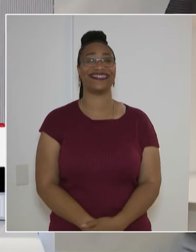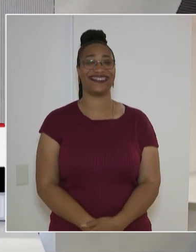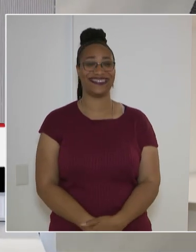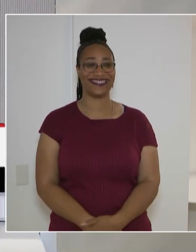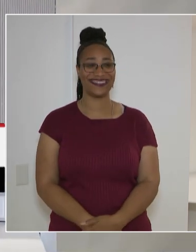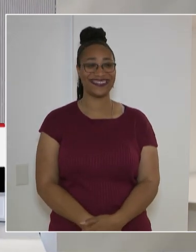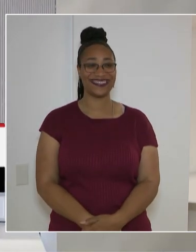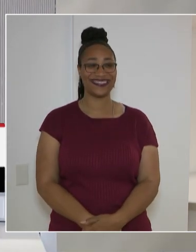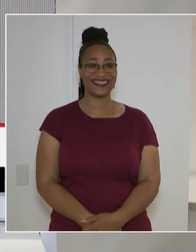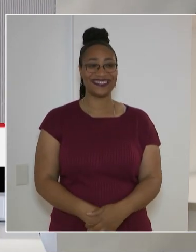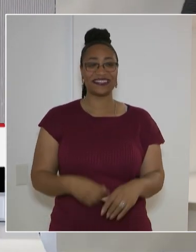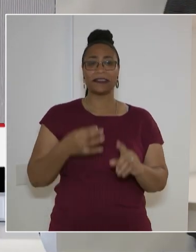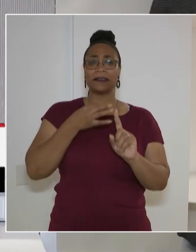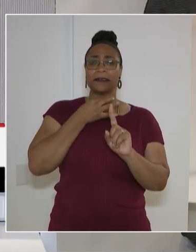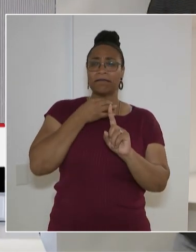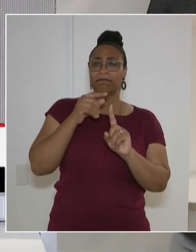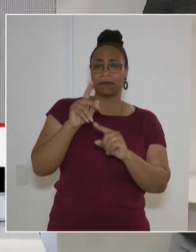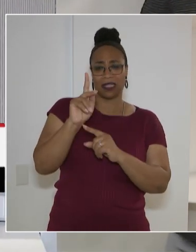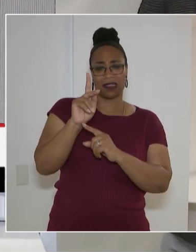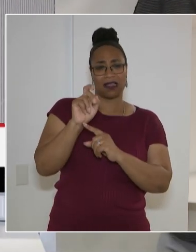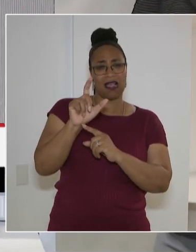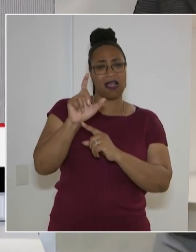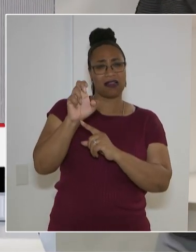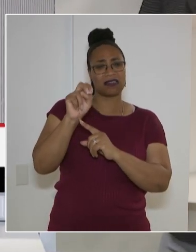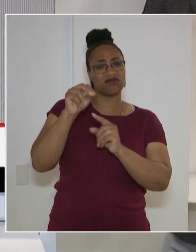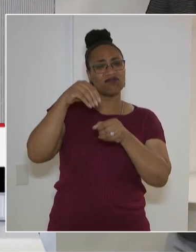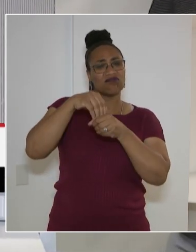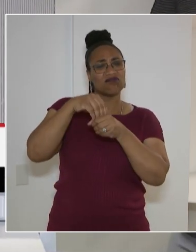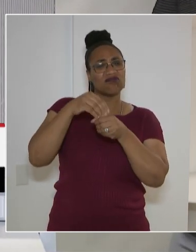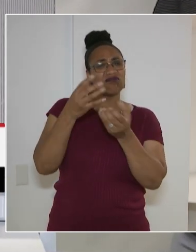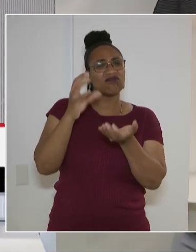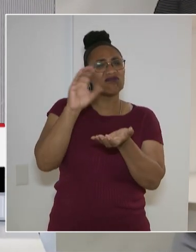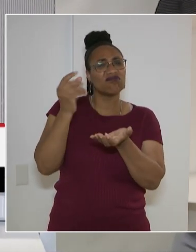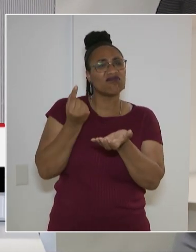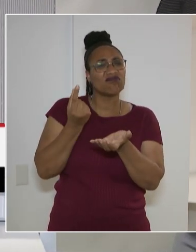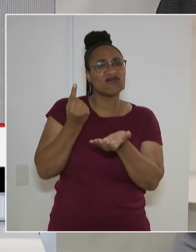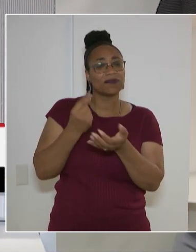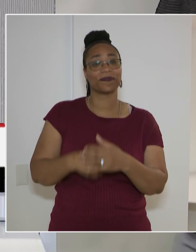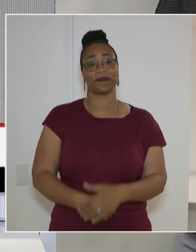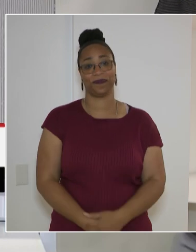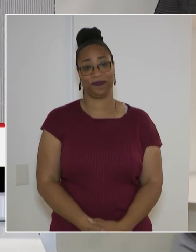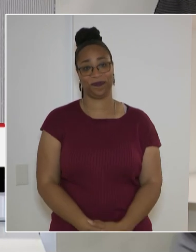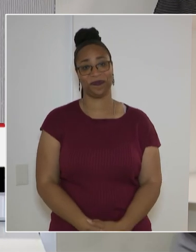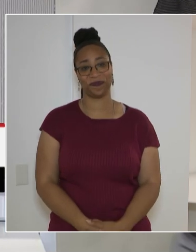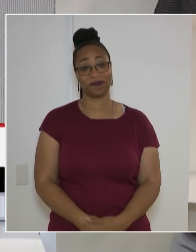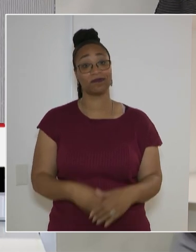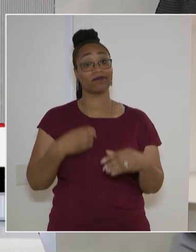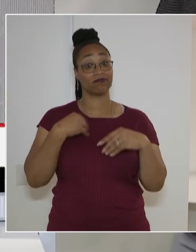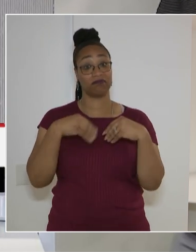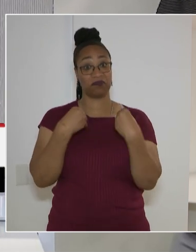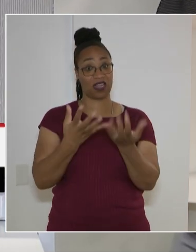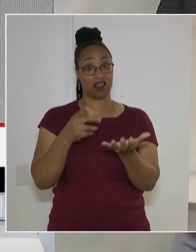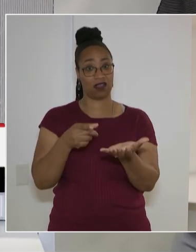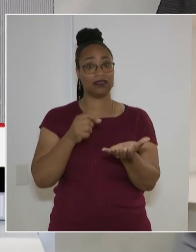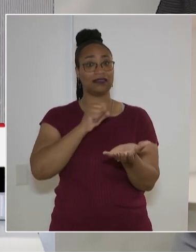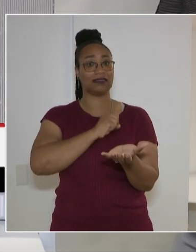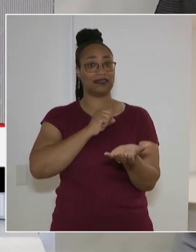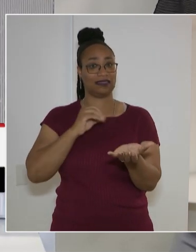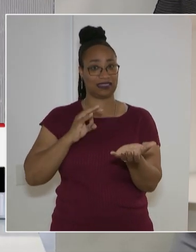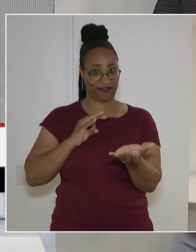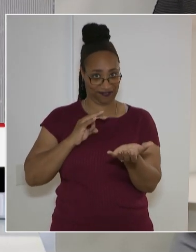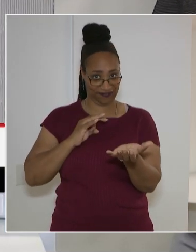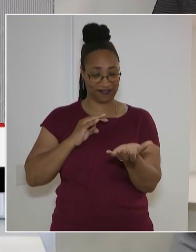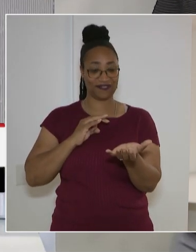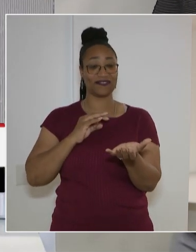the headquarters and full staffing for more than 100 associations globally, trade groups and professional societies. Can